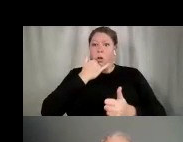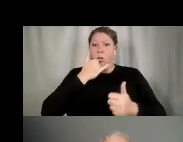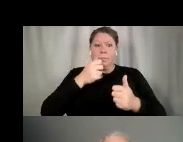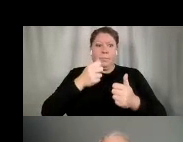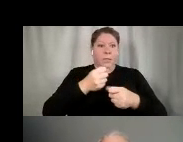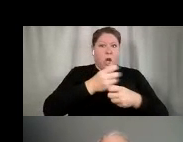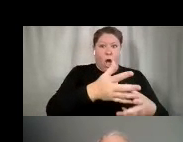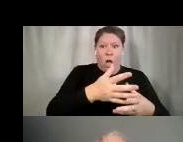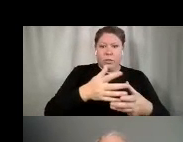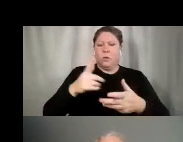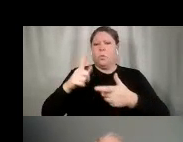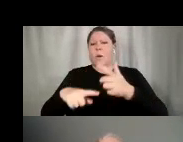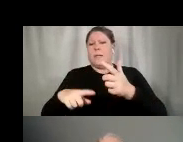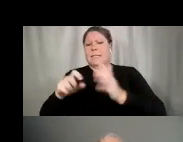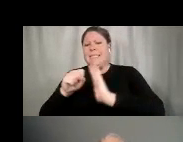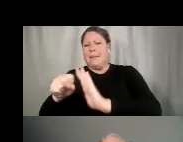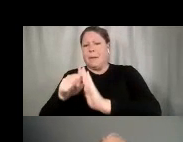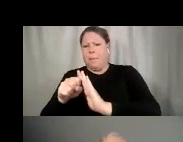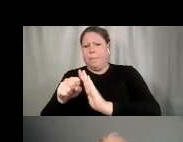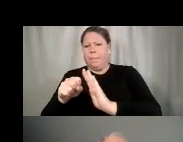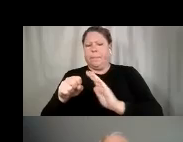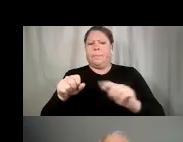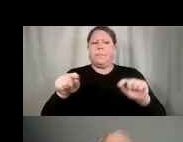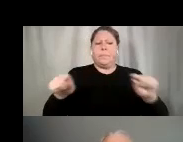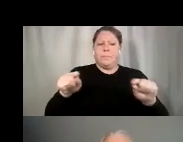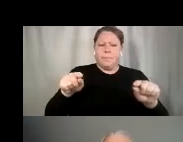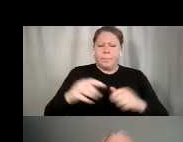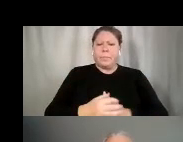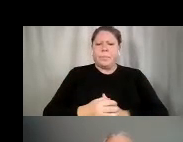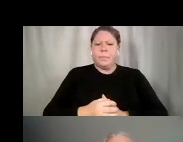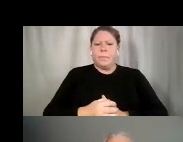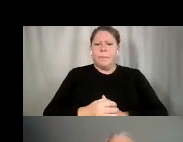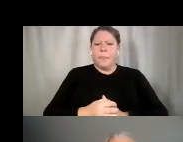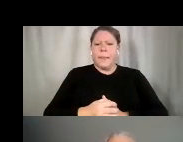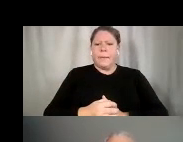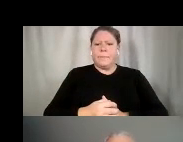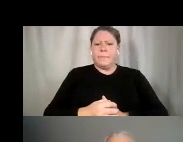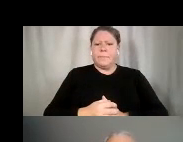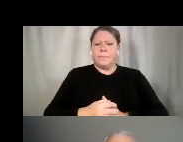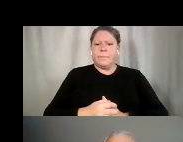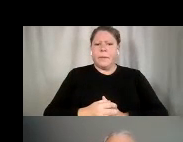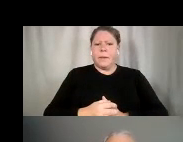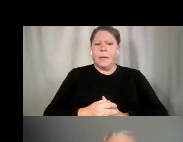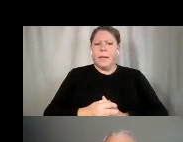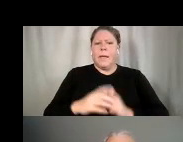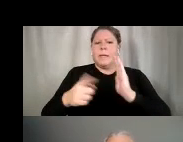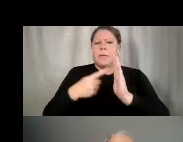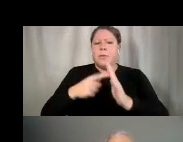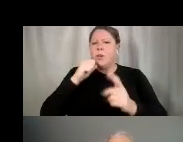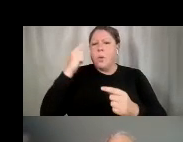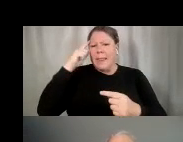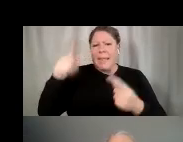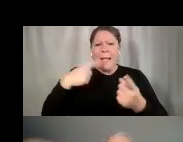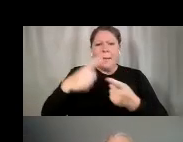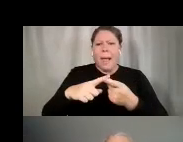sometimes we limit our thinking. And sometimes we don't take the time to consider alternatives. I've